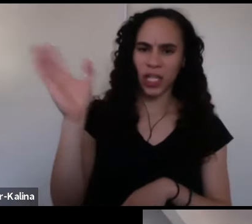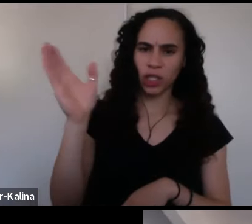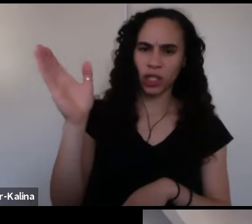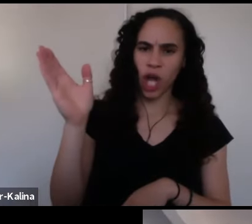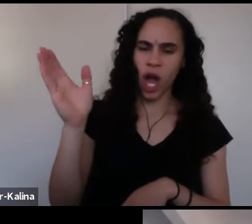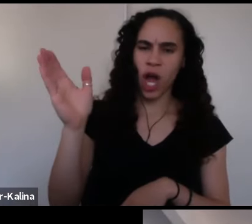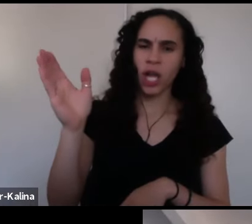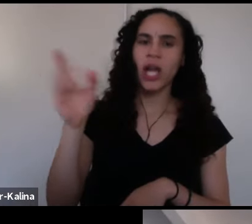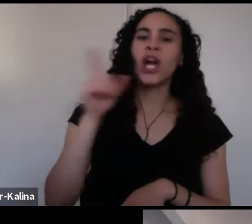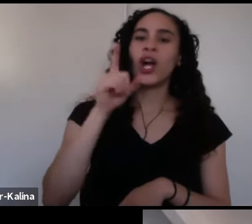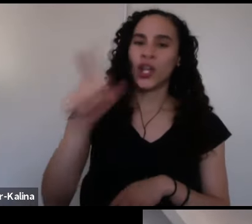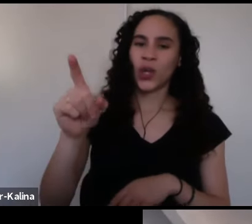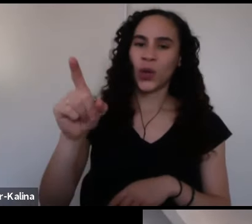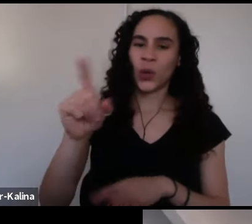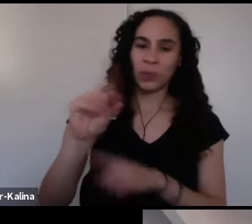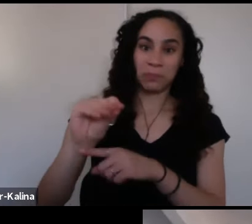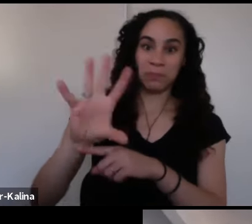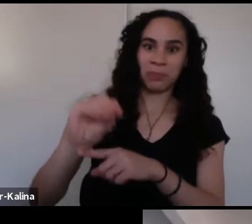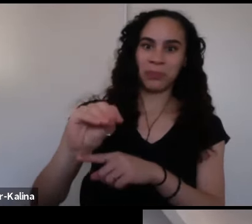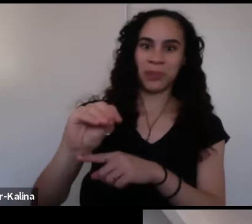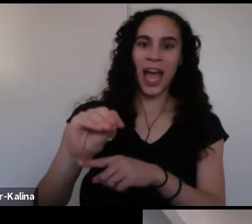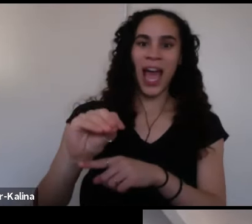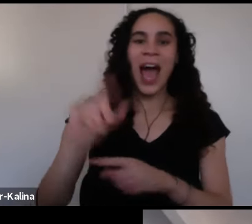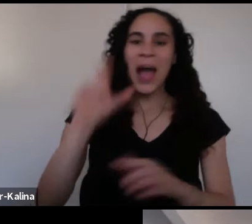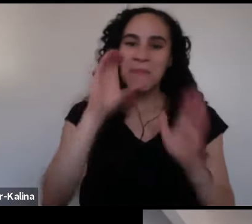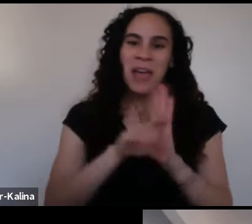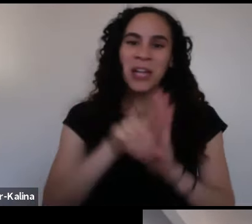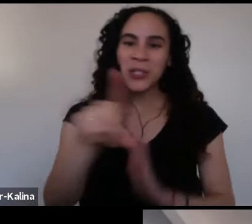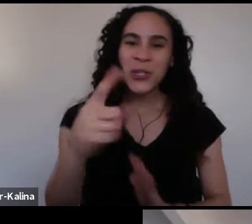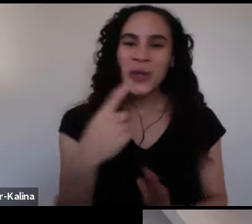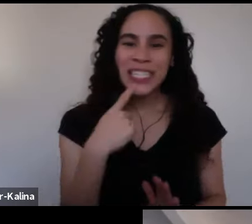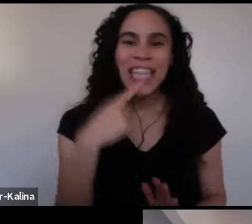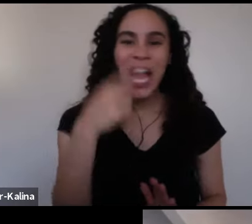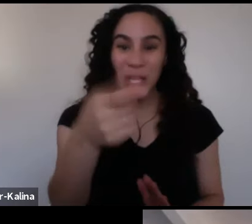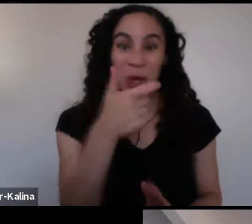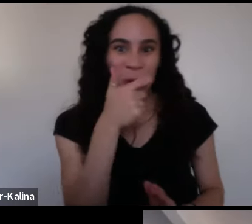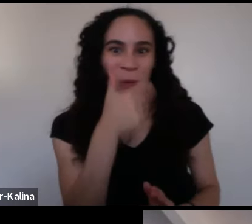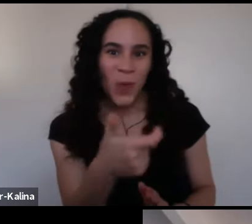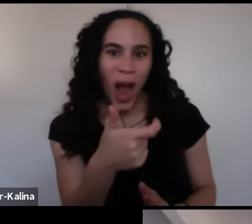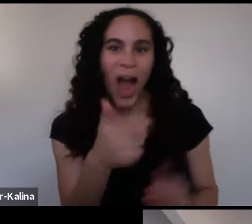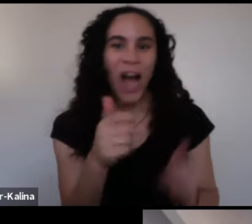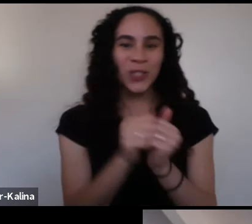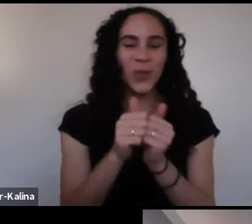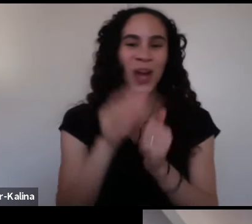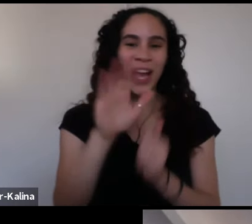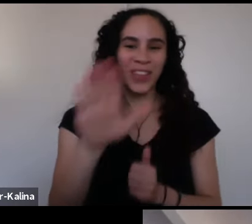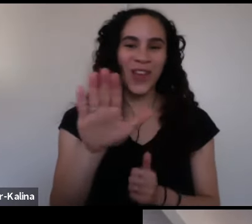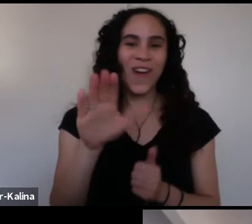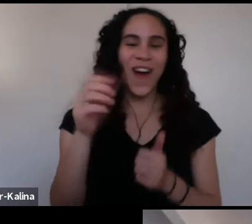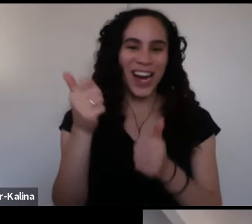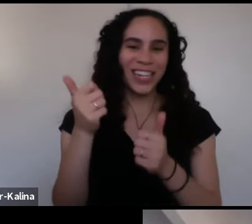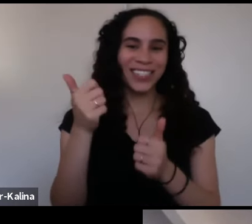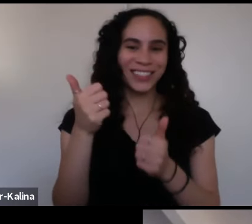a photo of me on a big screen and said you were watching my TED Talk with senior leaders. It was cool. It was, those things are cool.